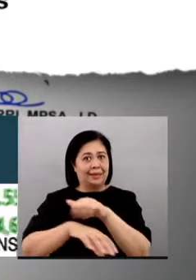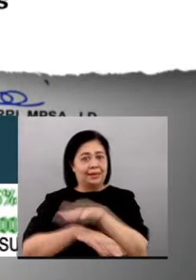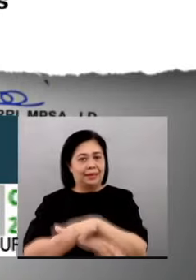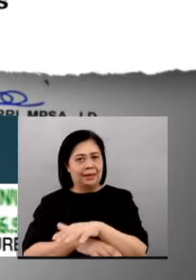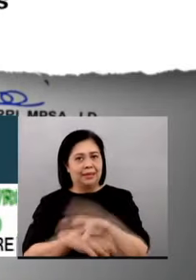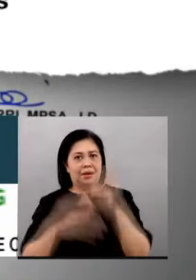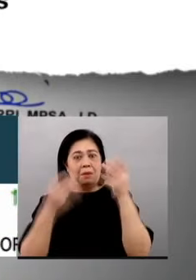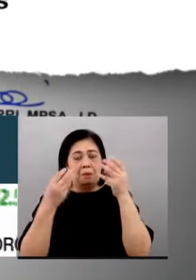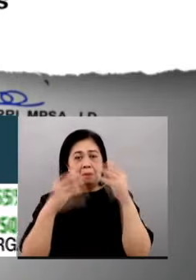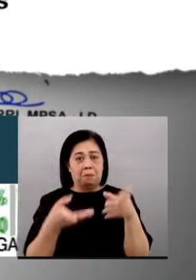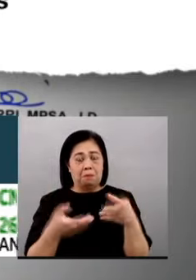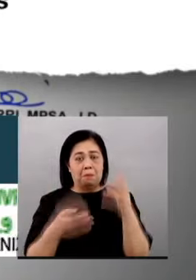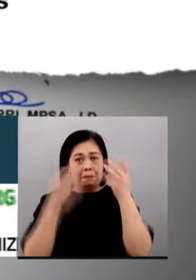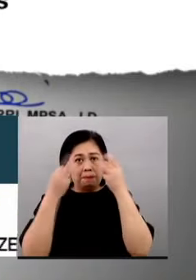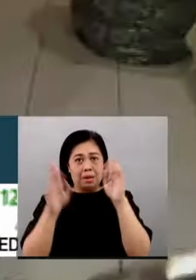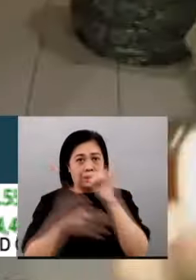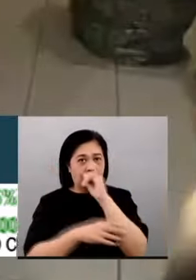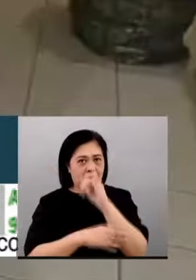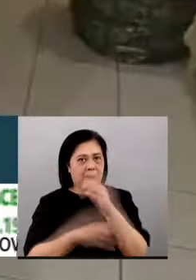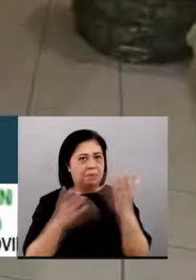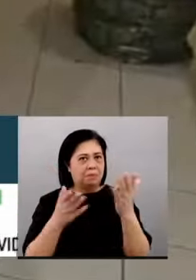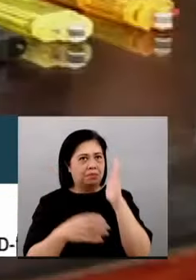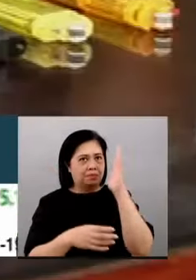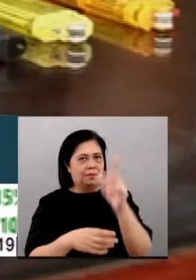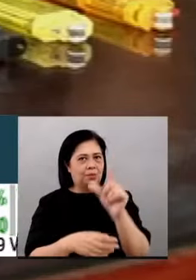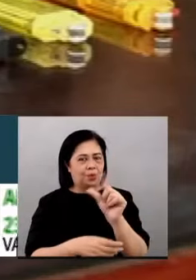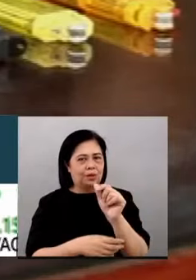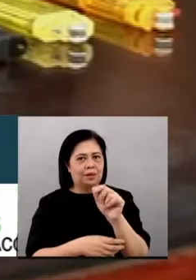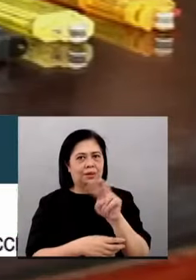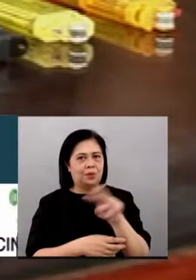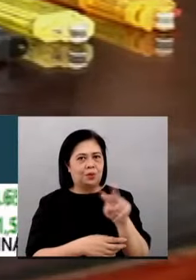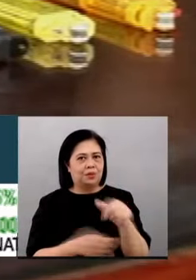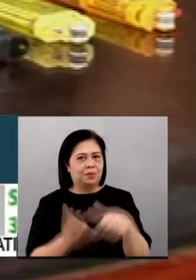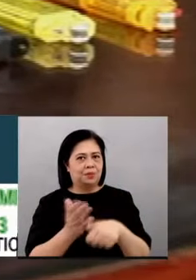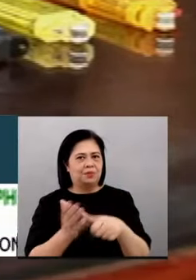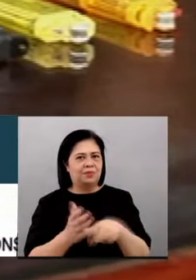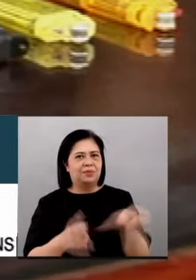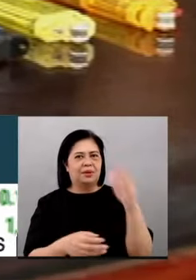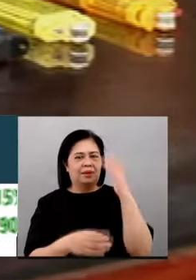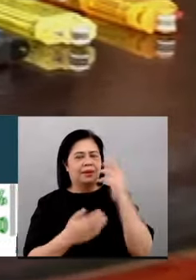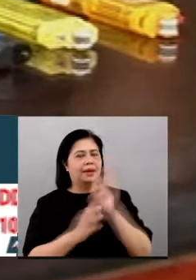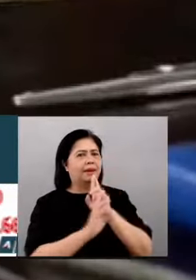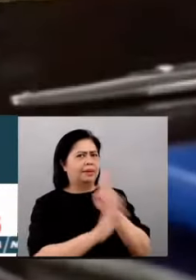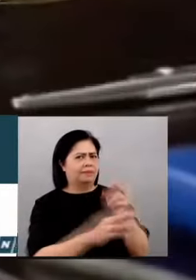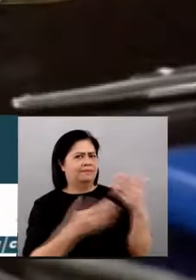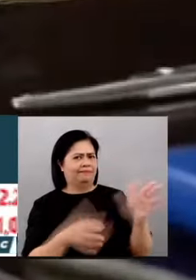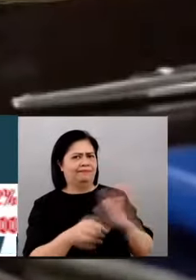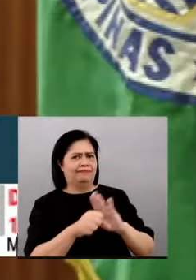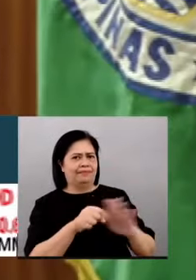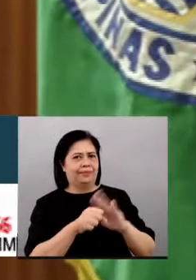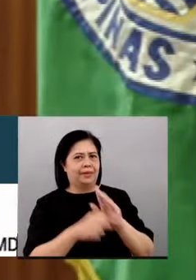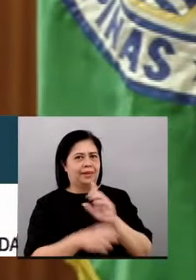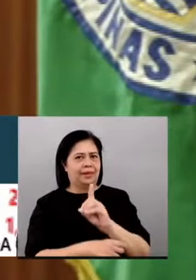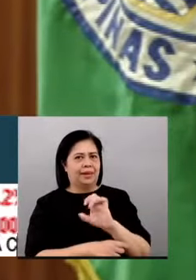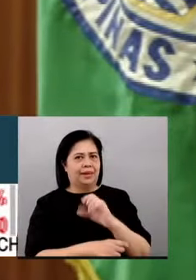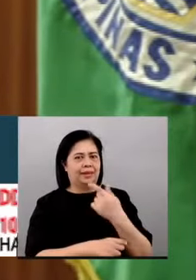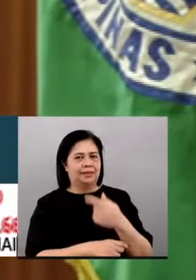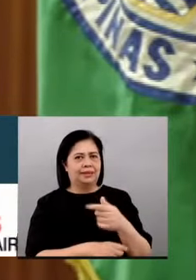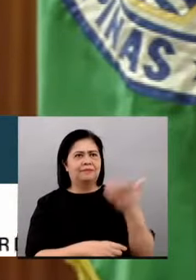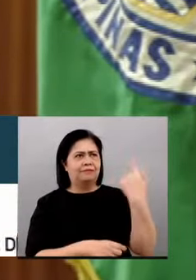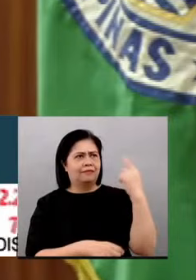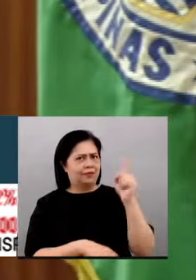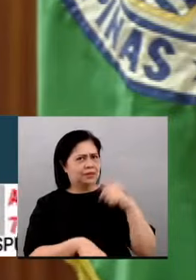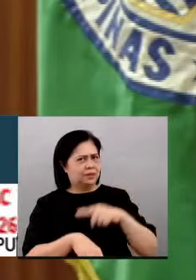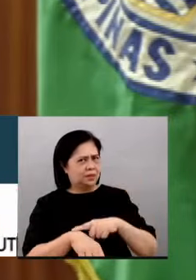possible presidential contender in the 2022 poll, says he already responded to the DILG the first time. But now